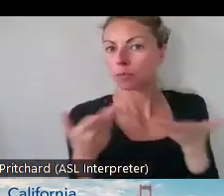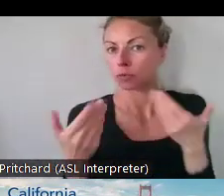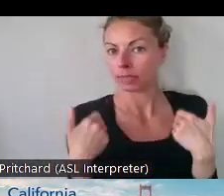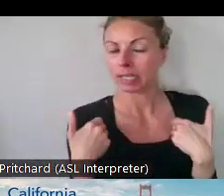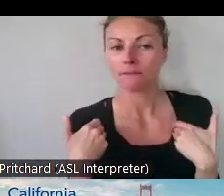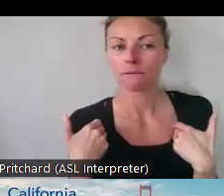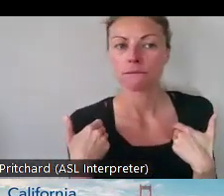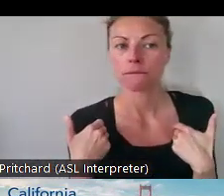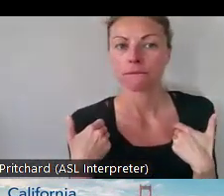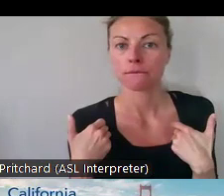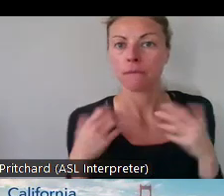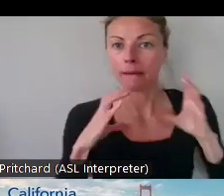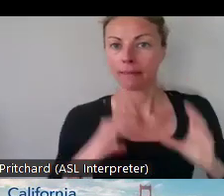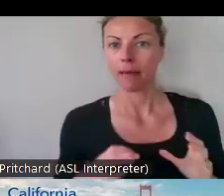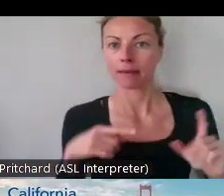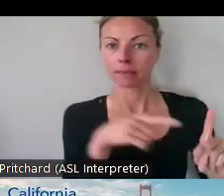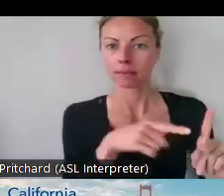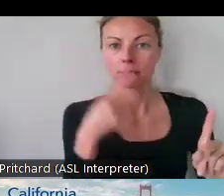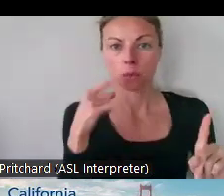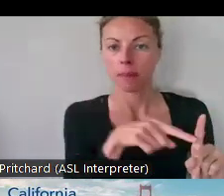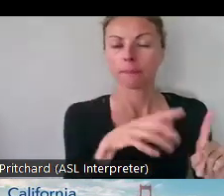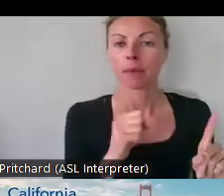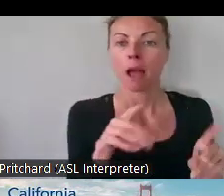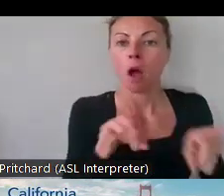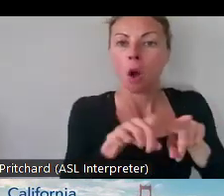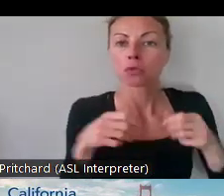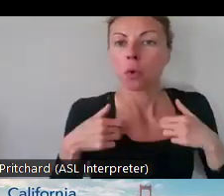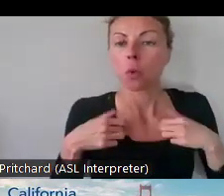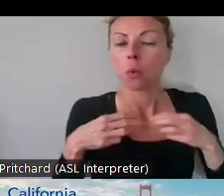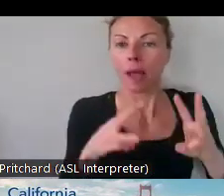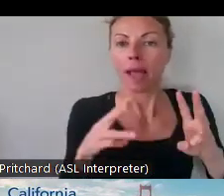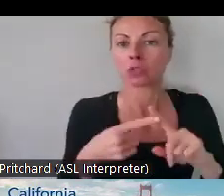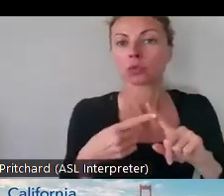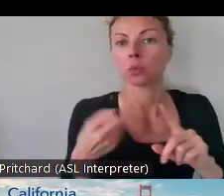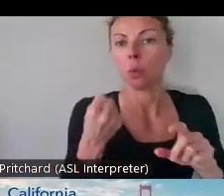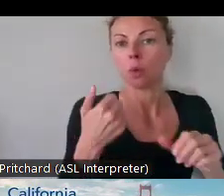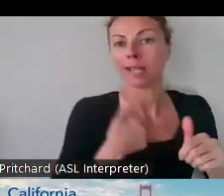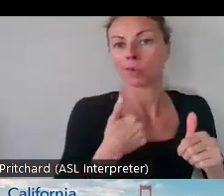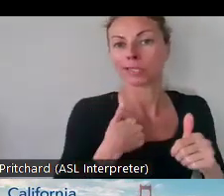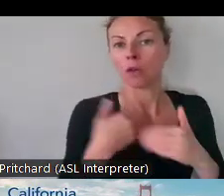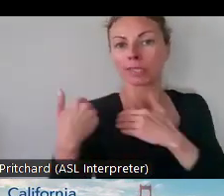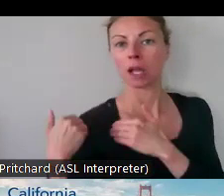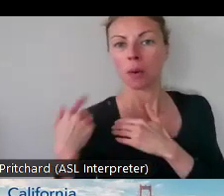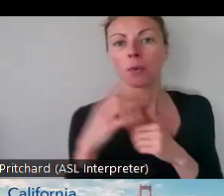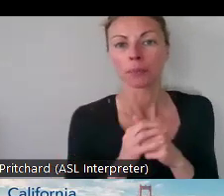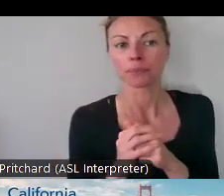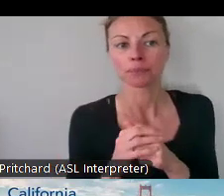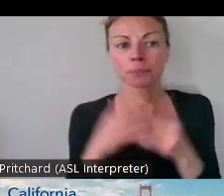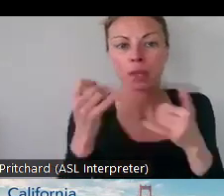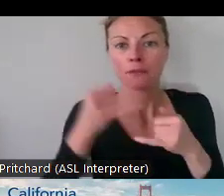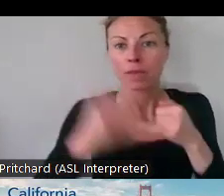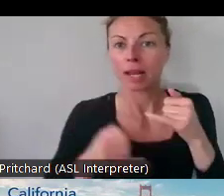on our customers, and that it's also a way to hold ourselves accountable. And then finally,